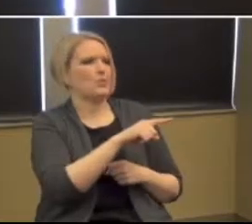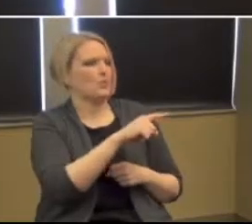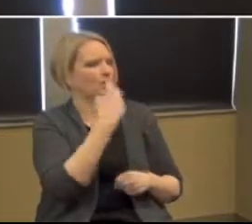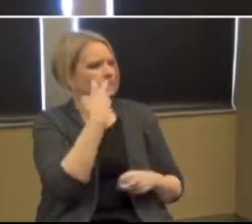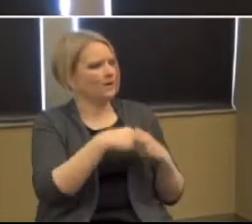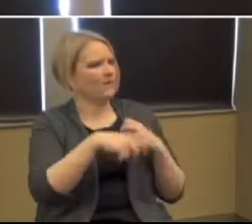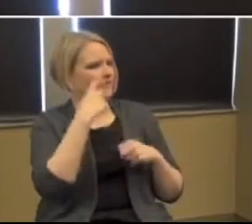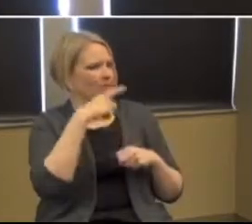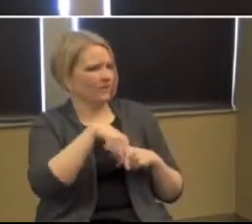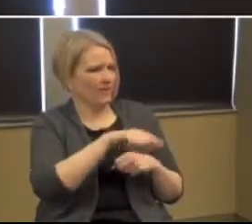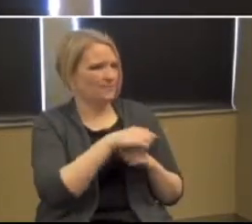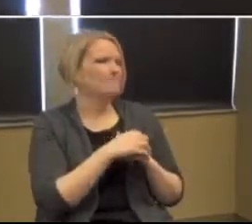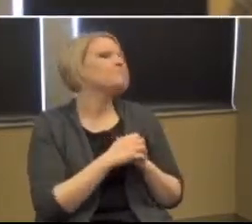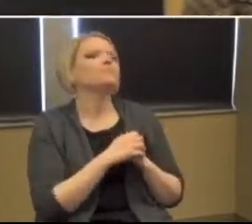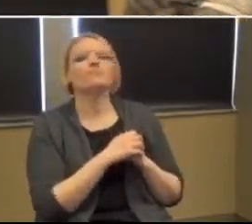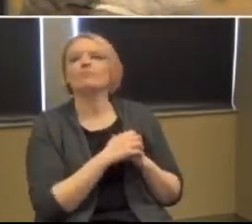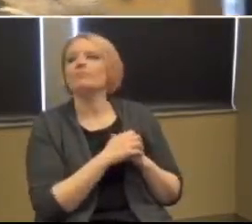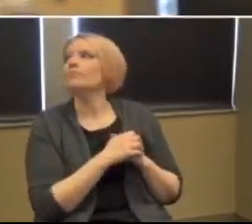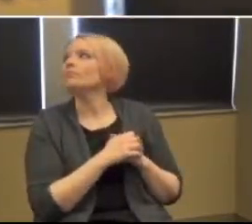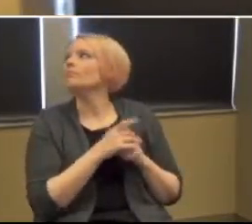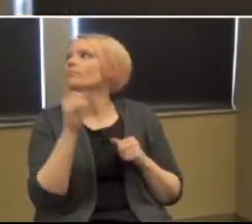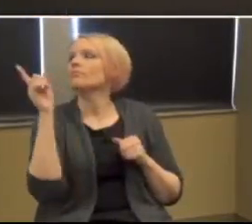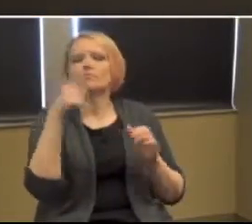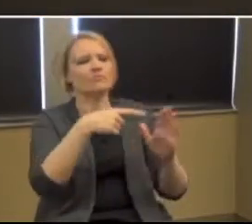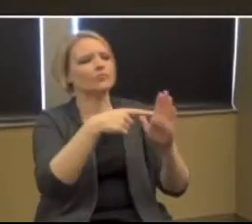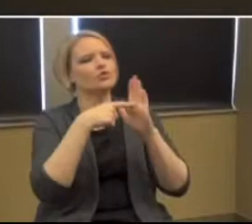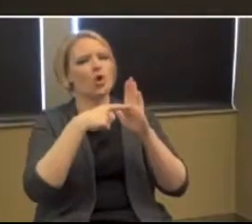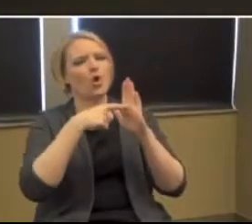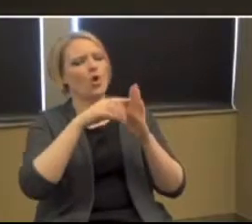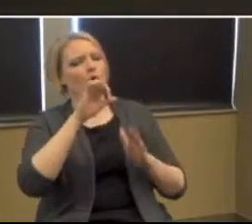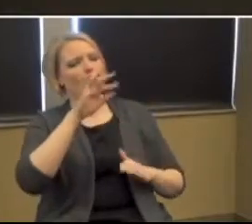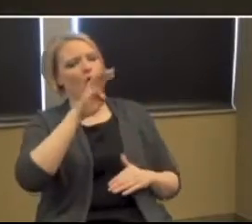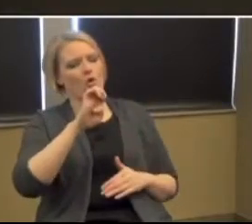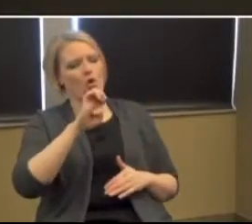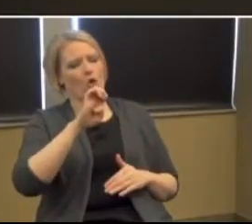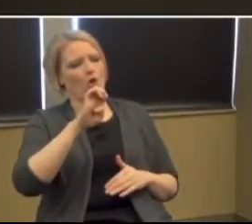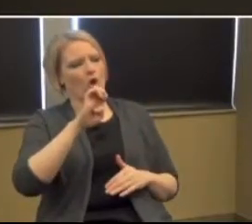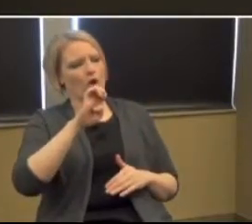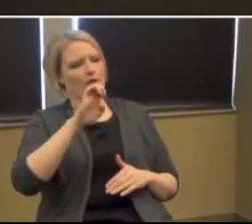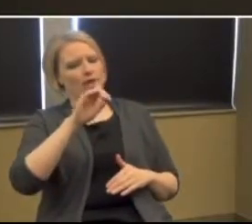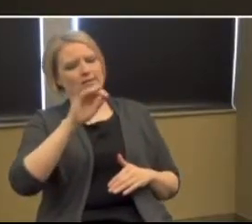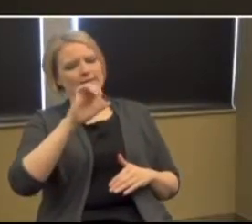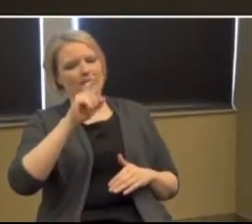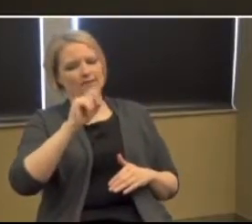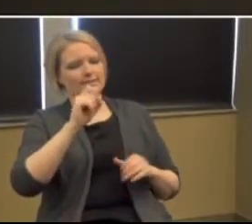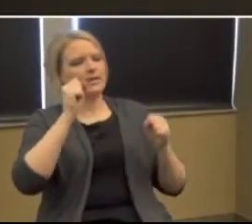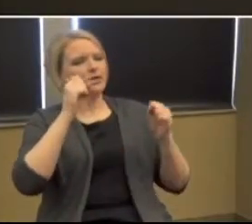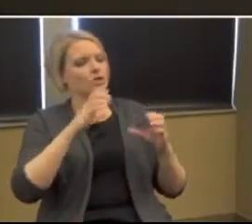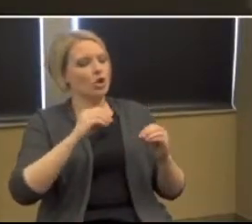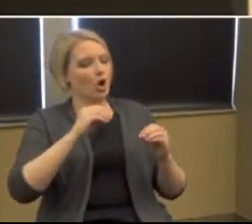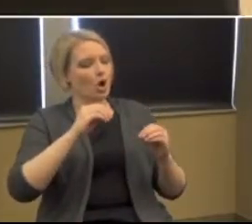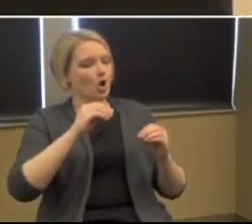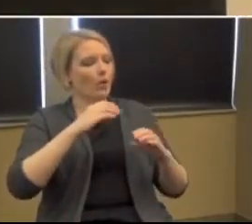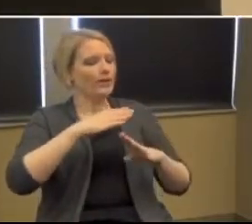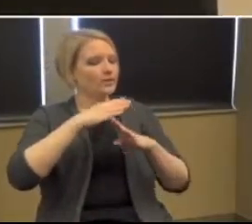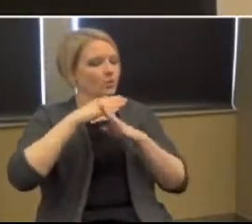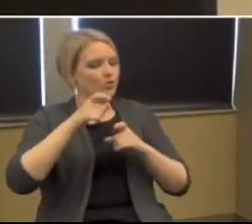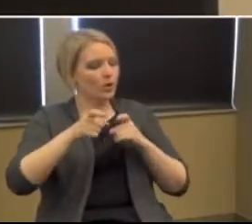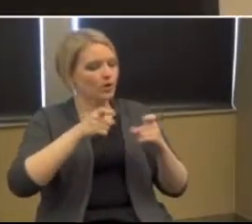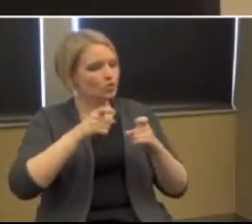with. Which are reflected in those core deficits that are listed here. So inhibitory control,